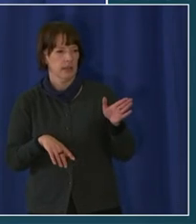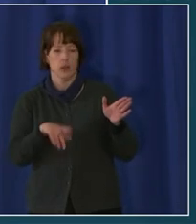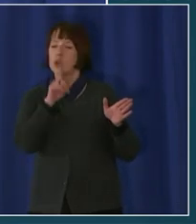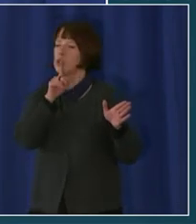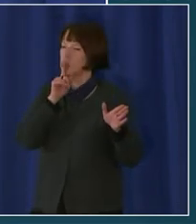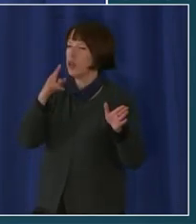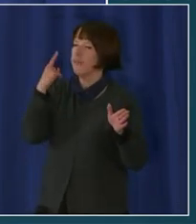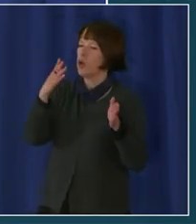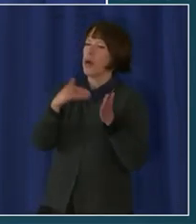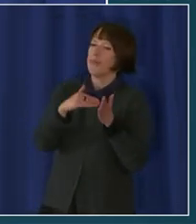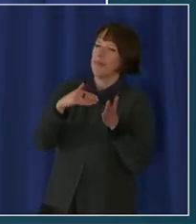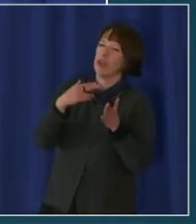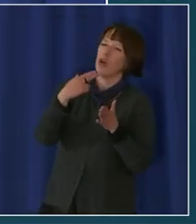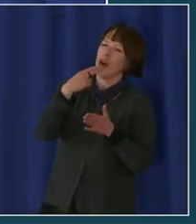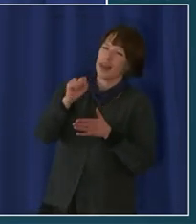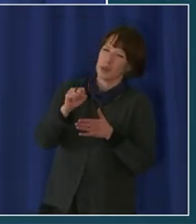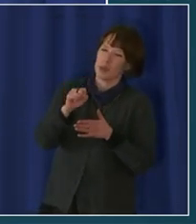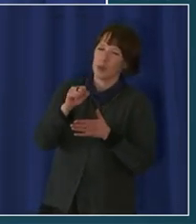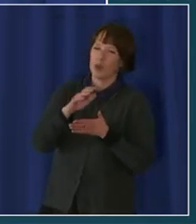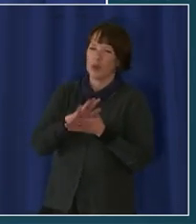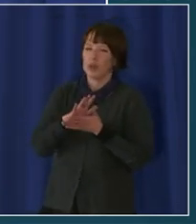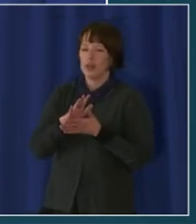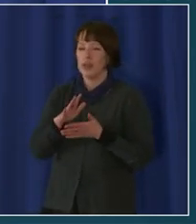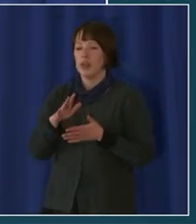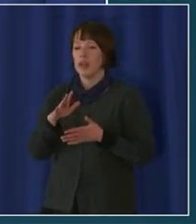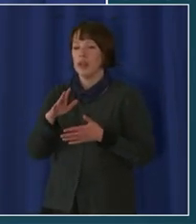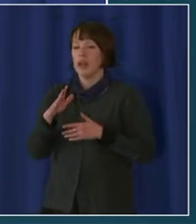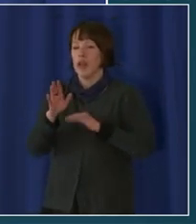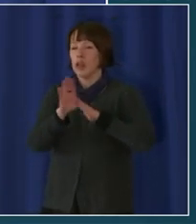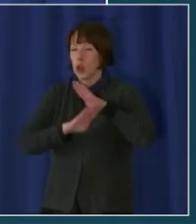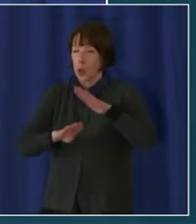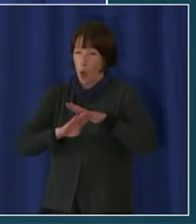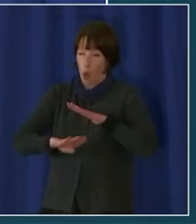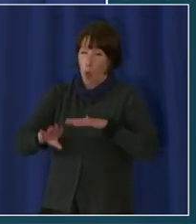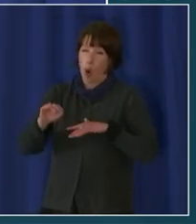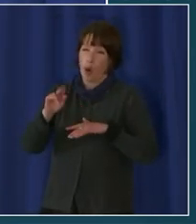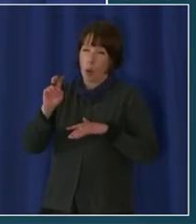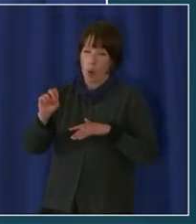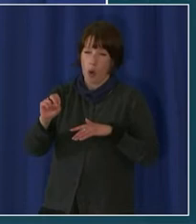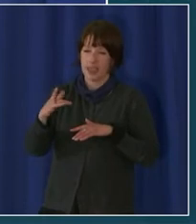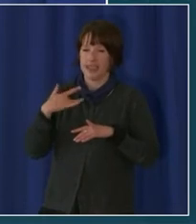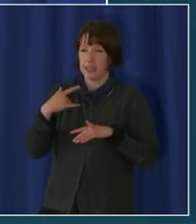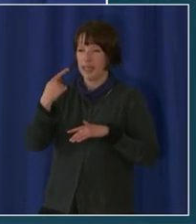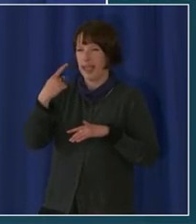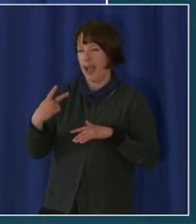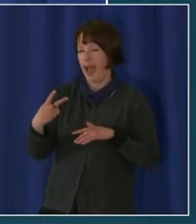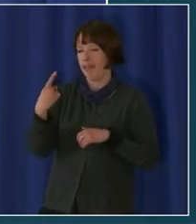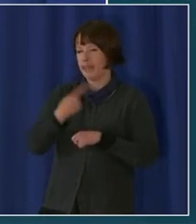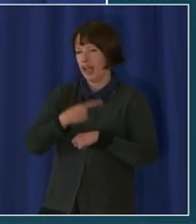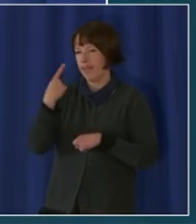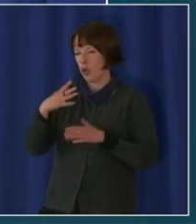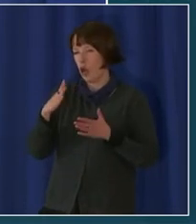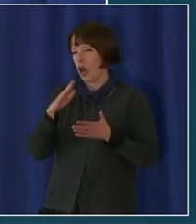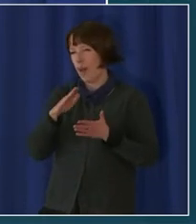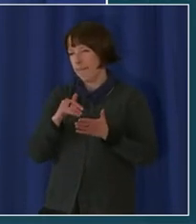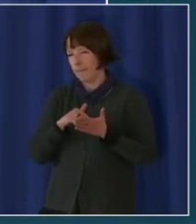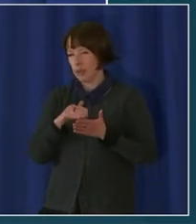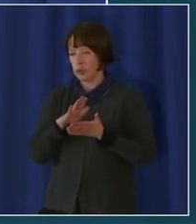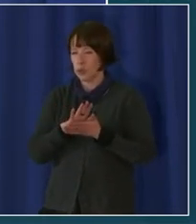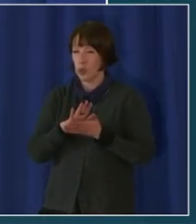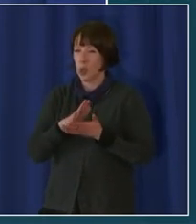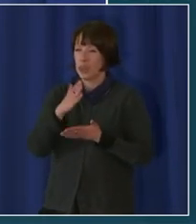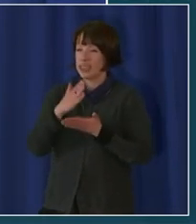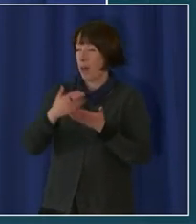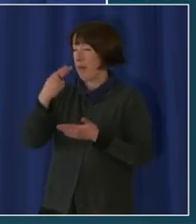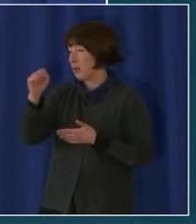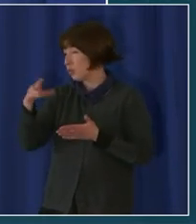middle school and high school programming, the core academic programming tends to be half day for middle school. Some high school students